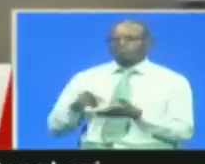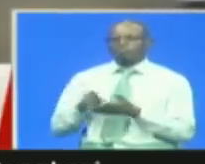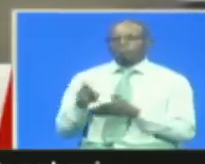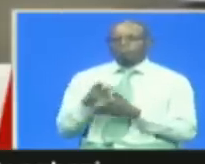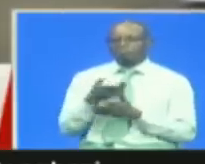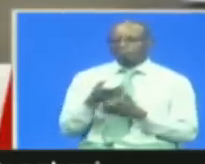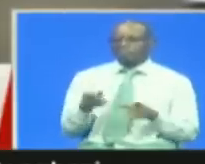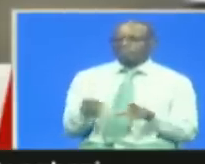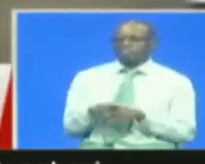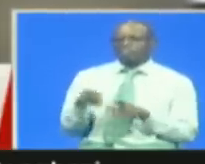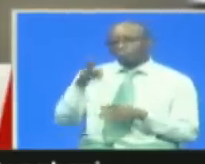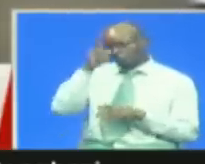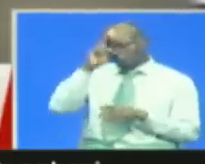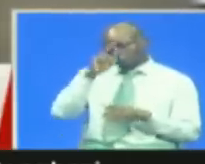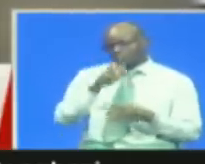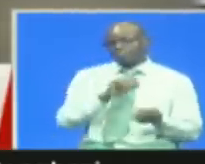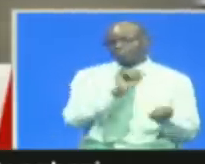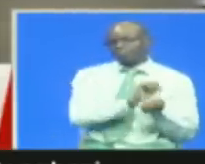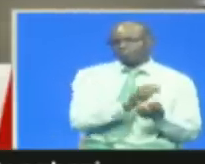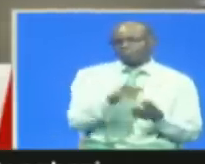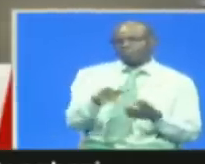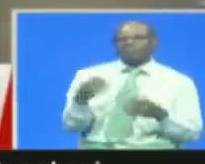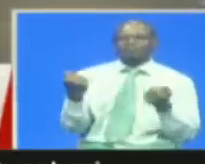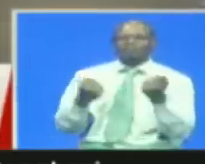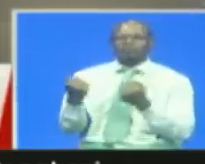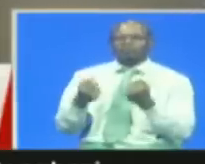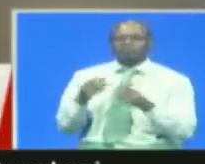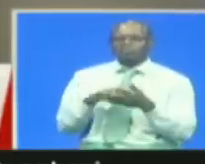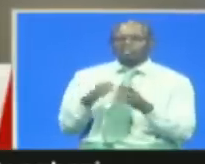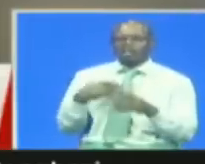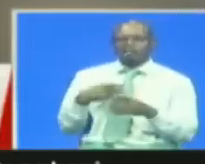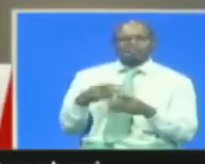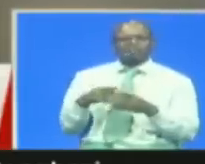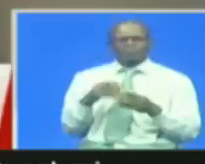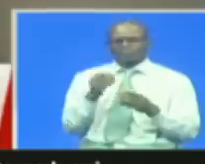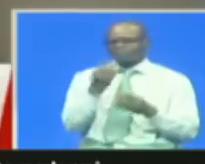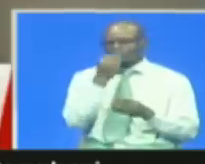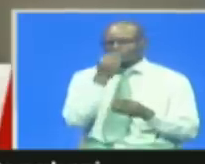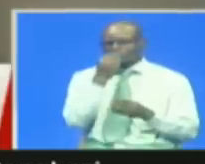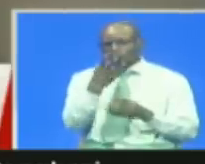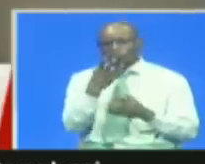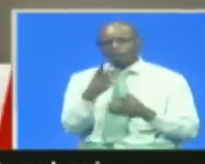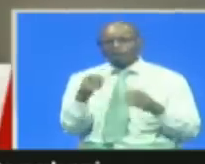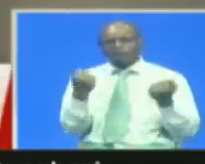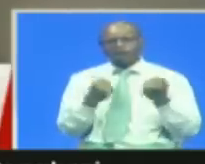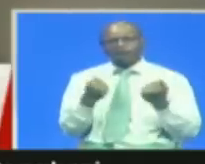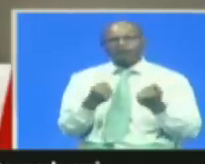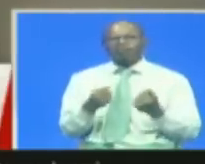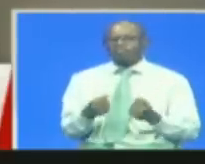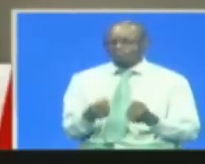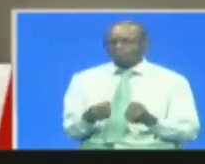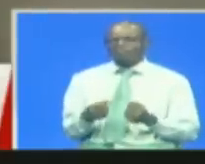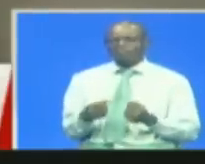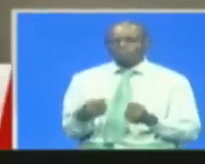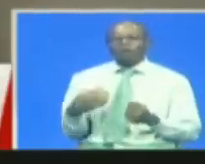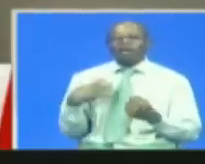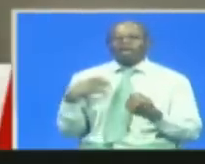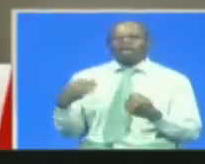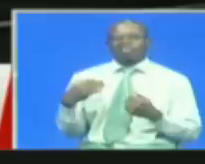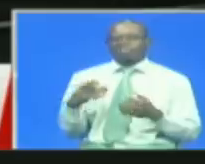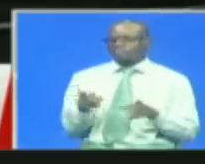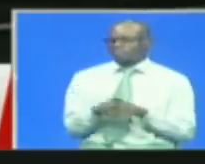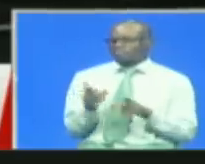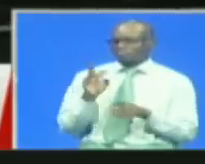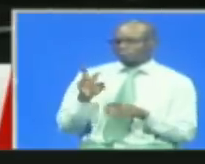vehicles during the raid of the premises, a Porsche and a Bentley that stand out like a sore thumb on Kenyan